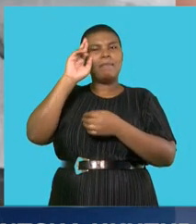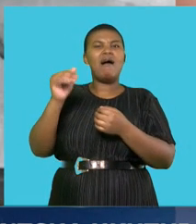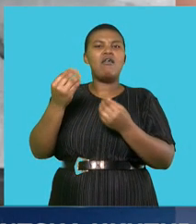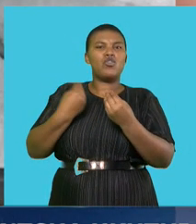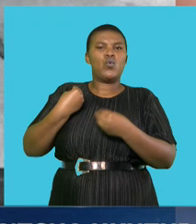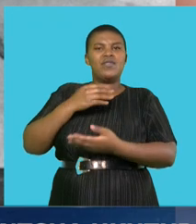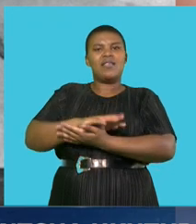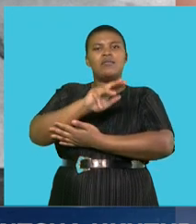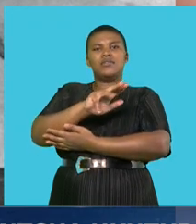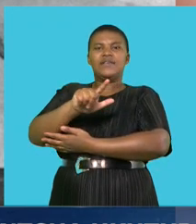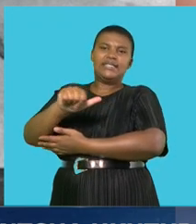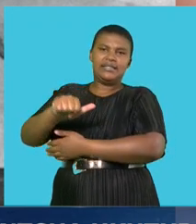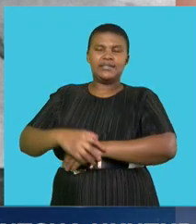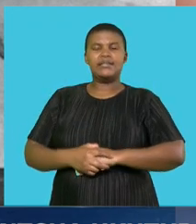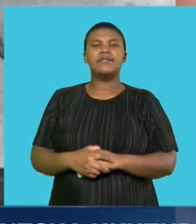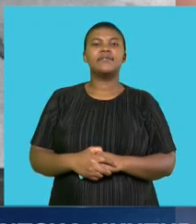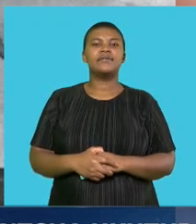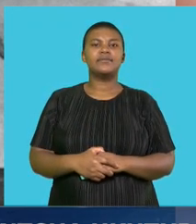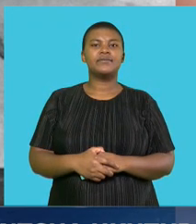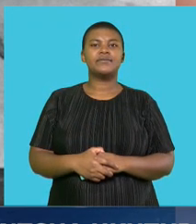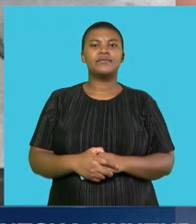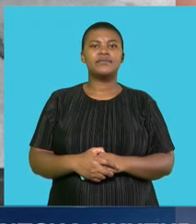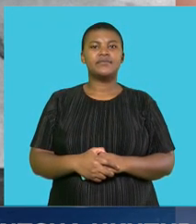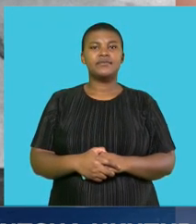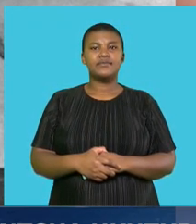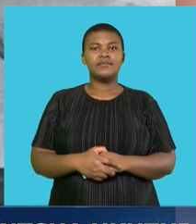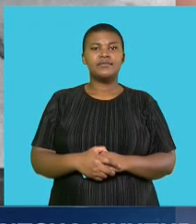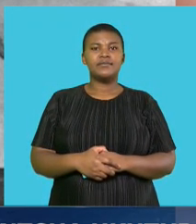ze Soweto TV Nginnoglunga mtembung bigang sezola I want to see Okay And